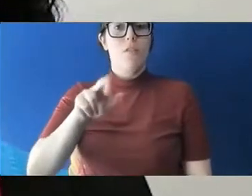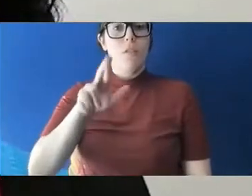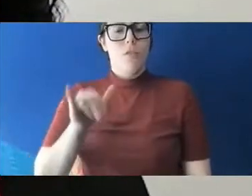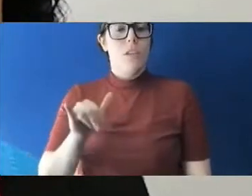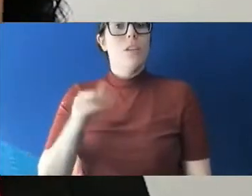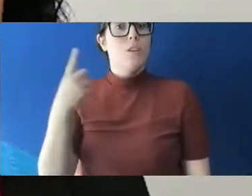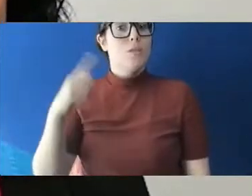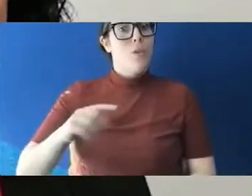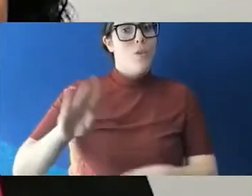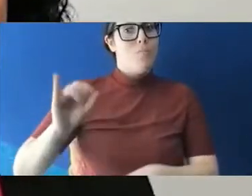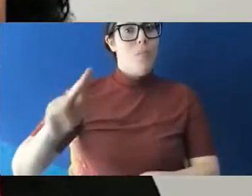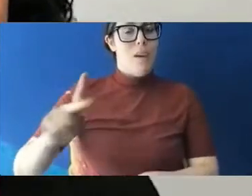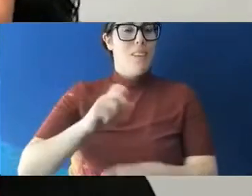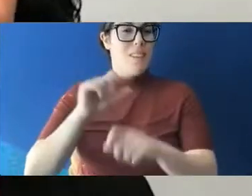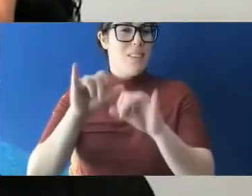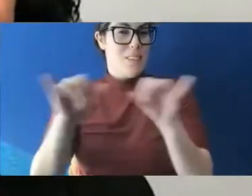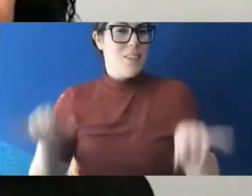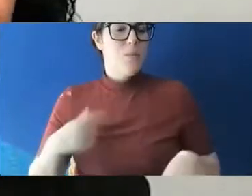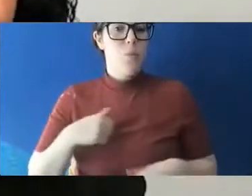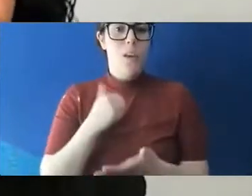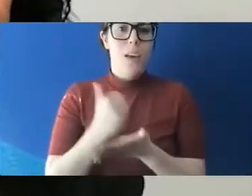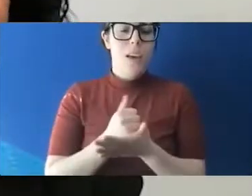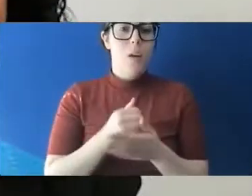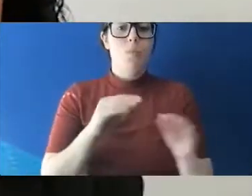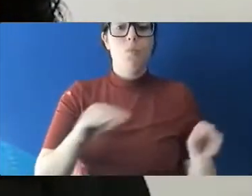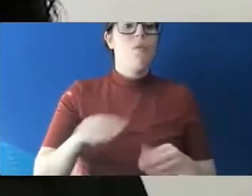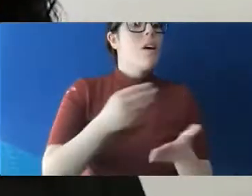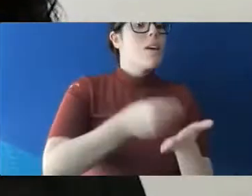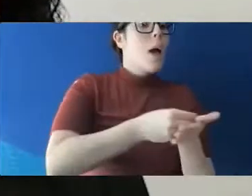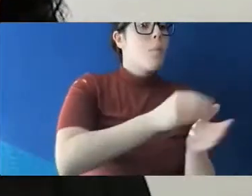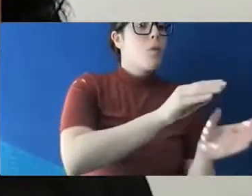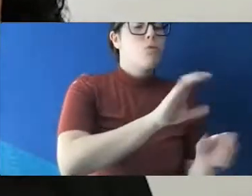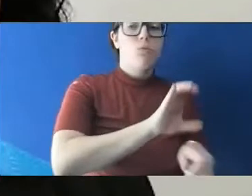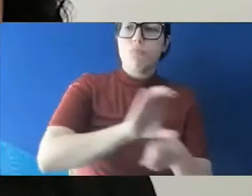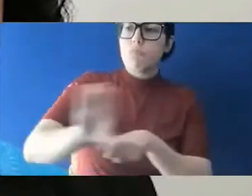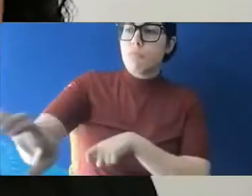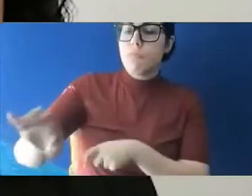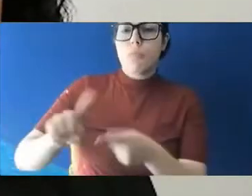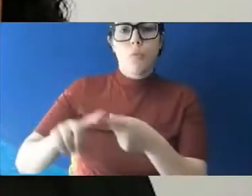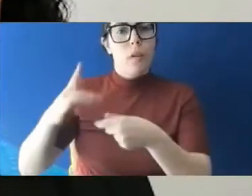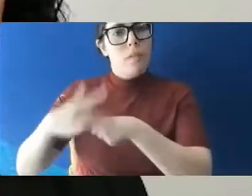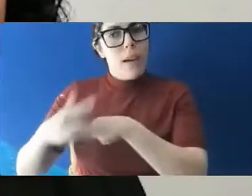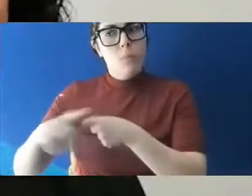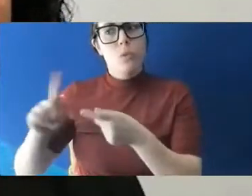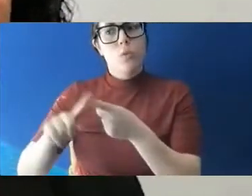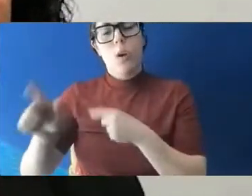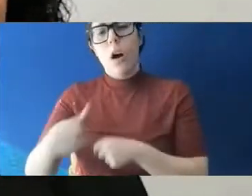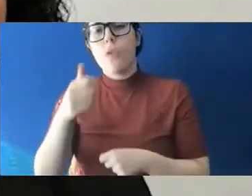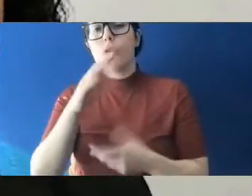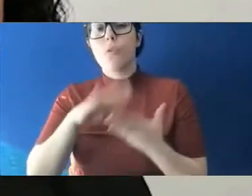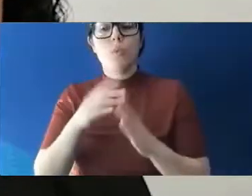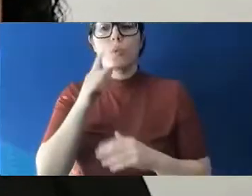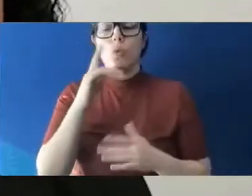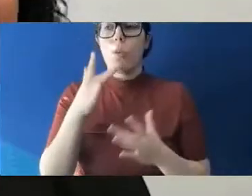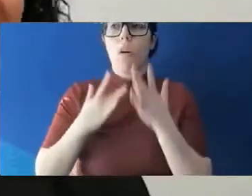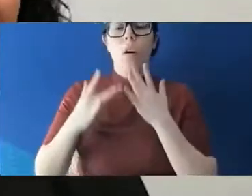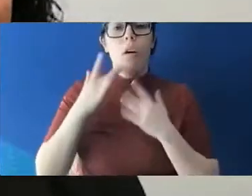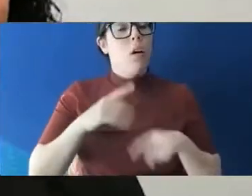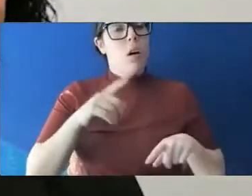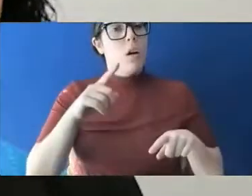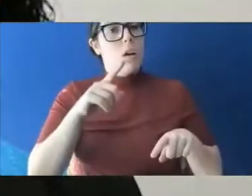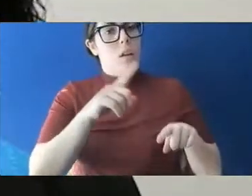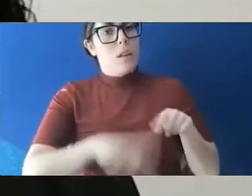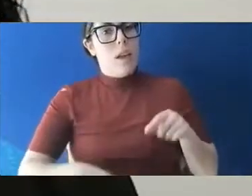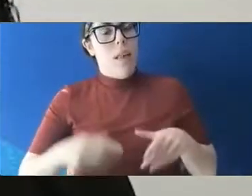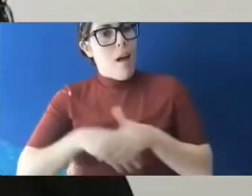we play in moving essential capital into urban and rural and native communities that have been held back by chronic disinvestment.